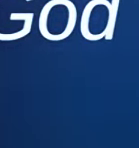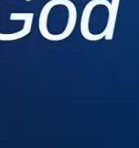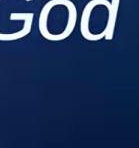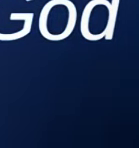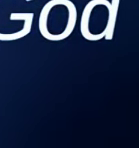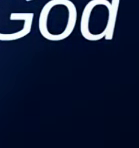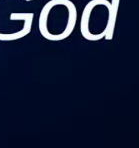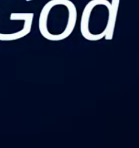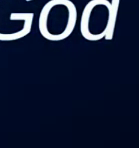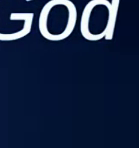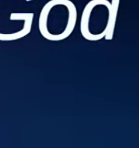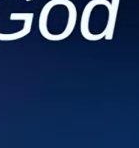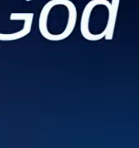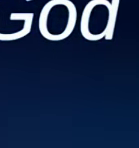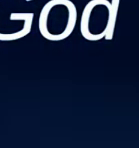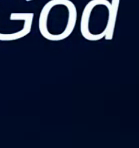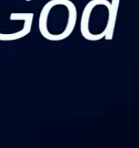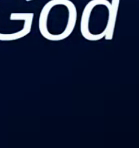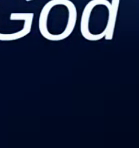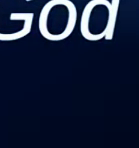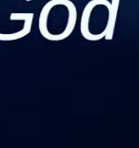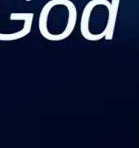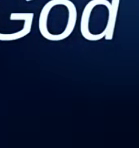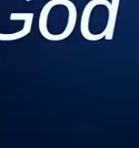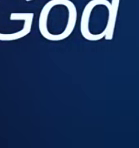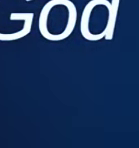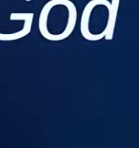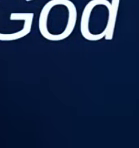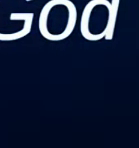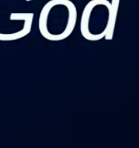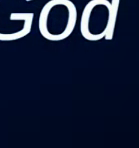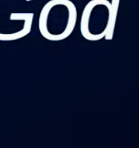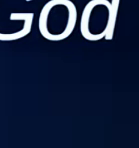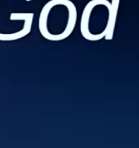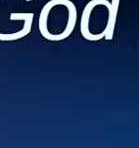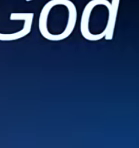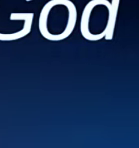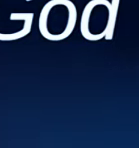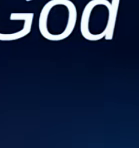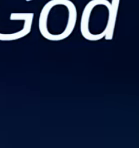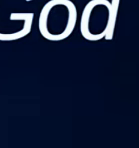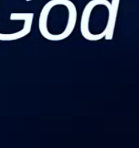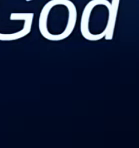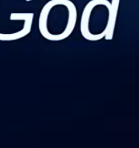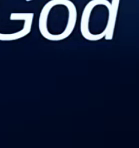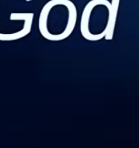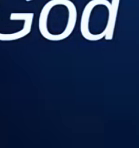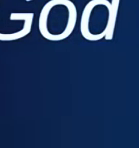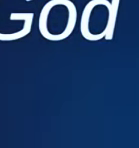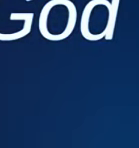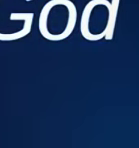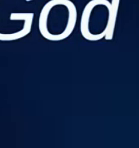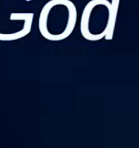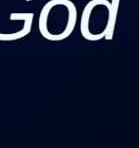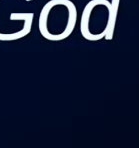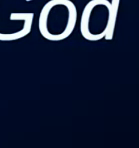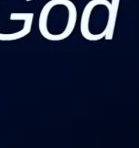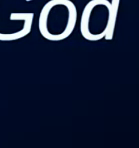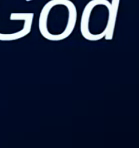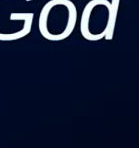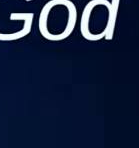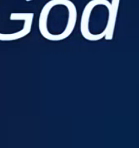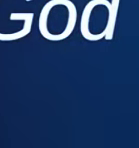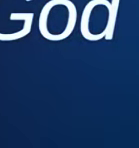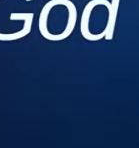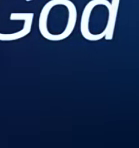God chose Israel. So that through them, the nations will throw away their many gods and come to understand